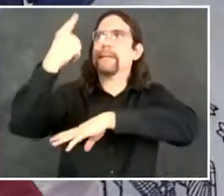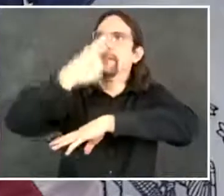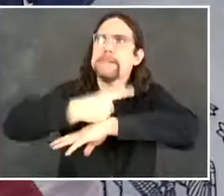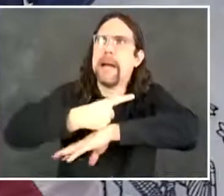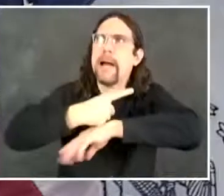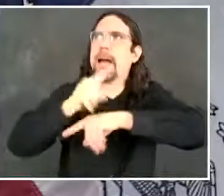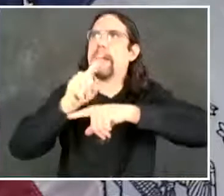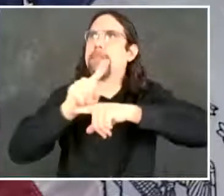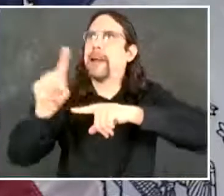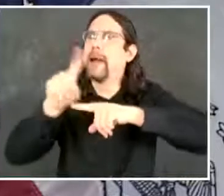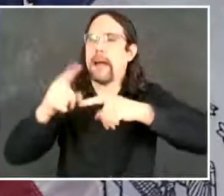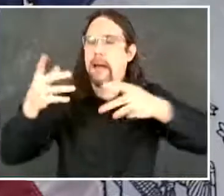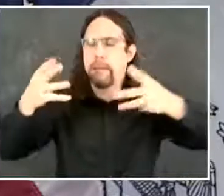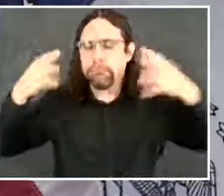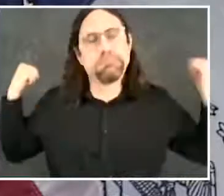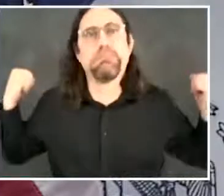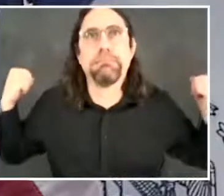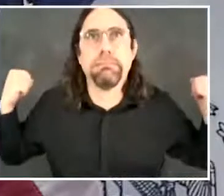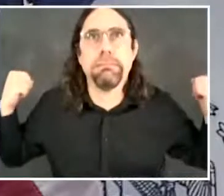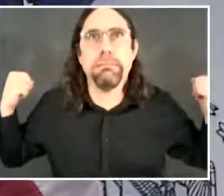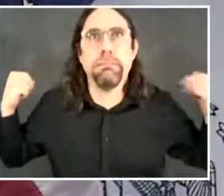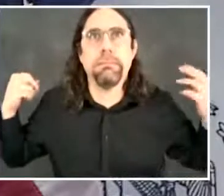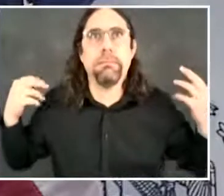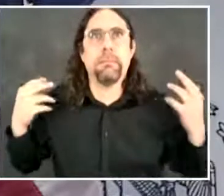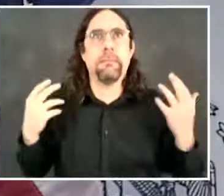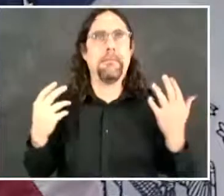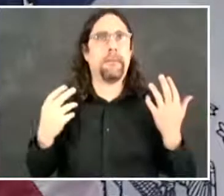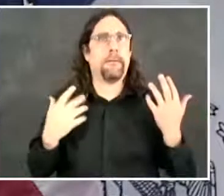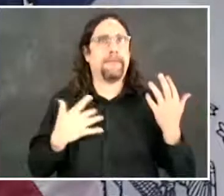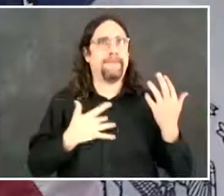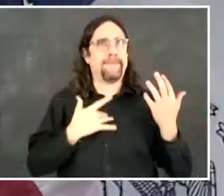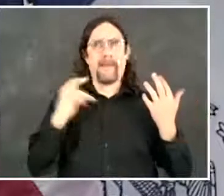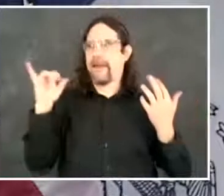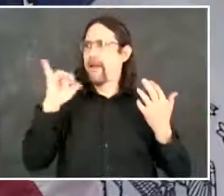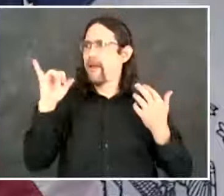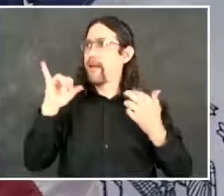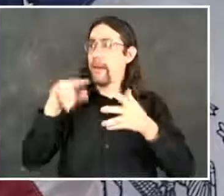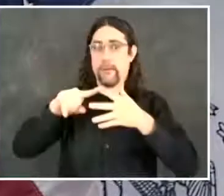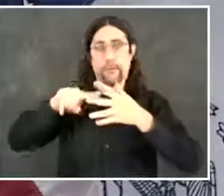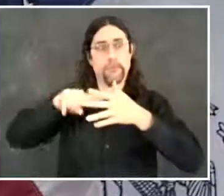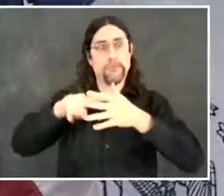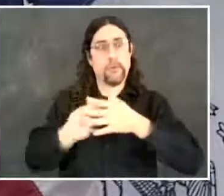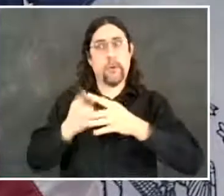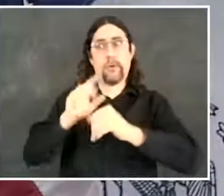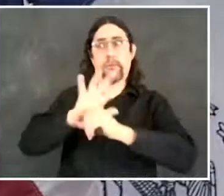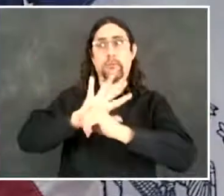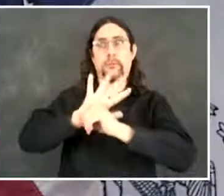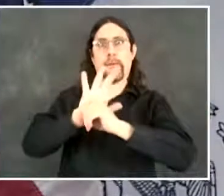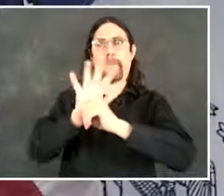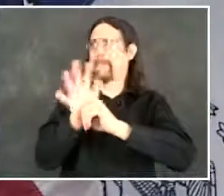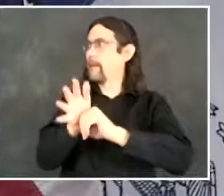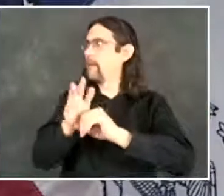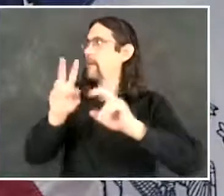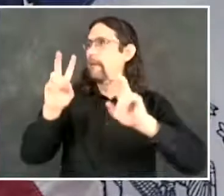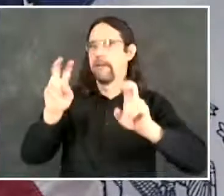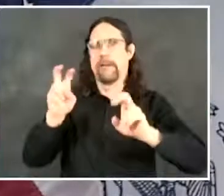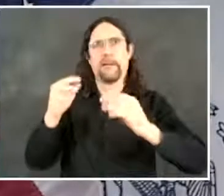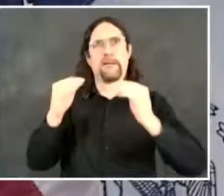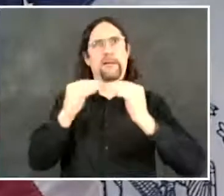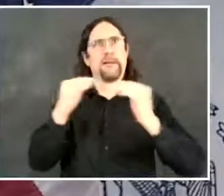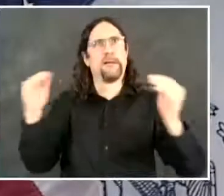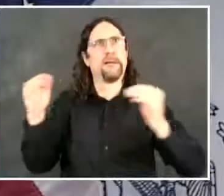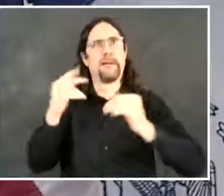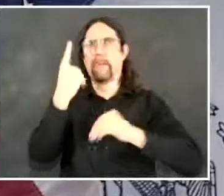one continuous day from the beginning of this fight, and we know there's a lot up ahead. And I know all of you are dealing with